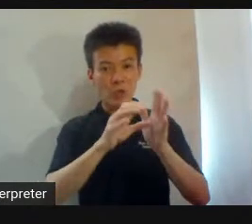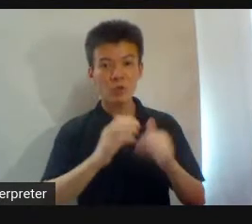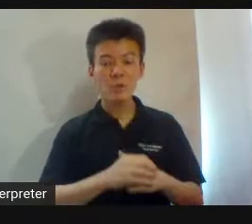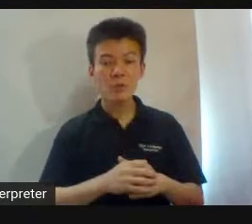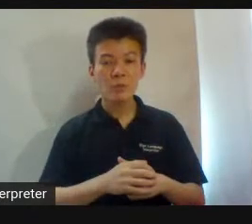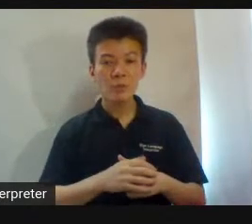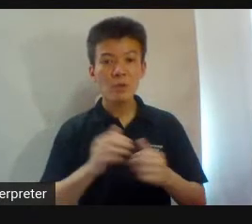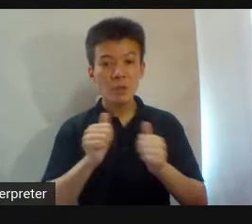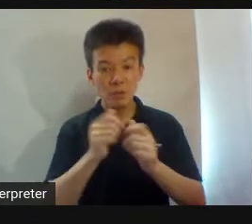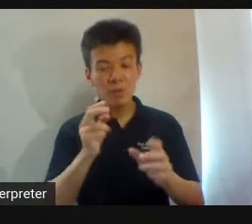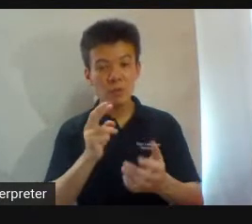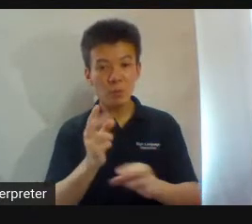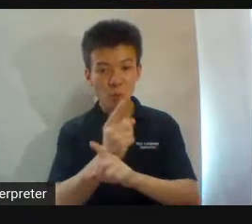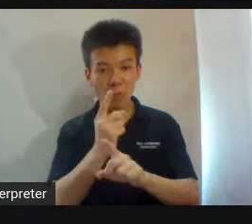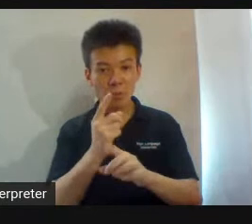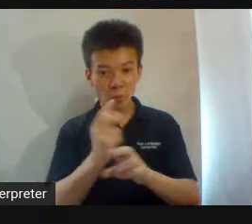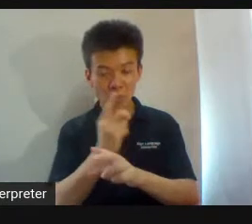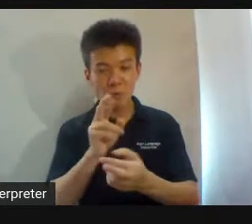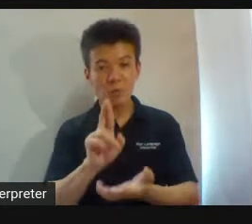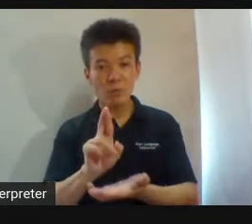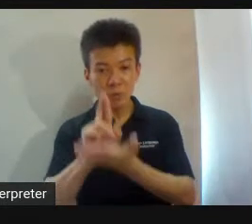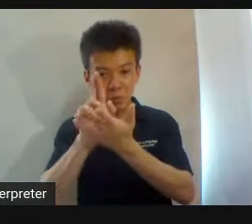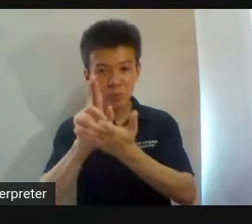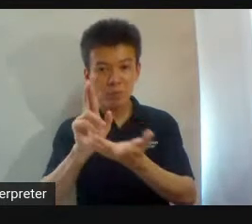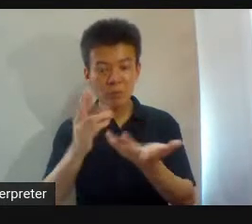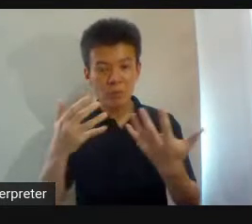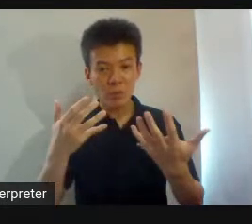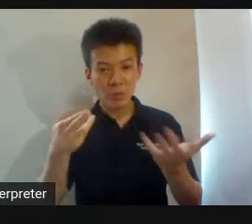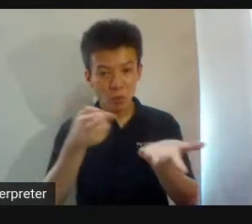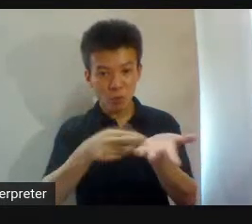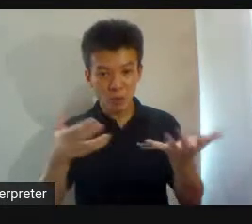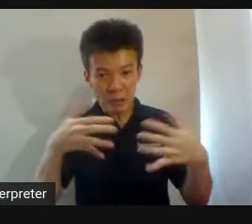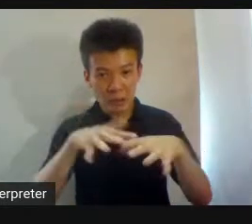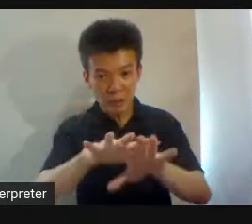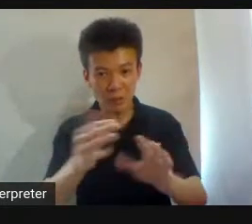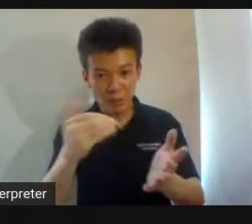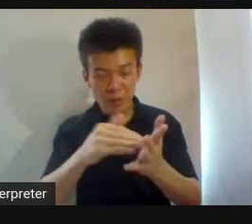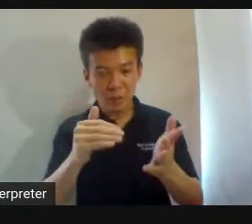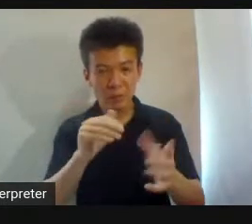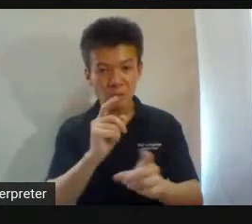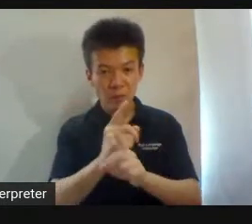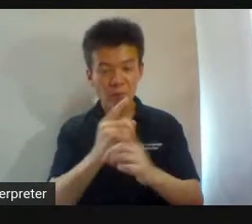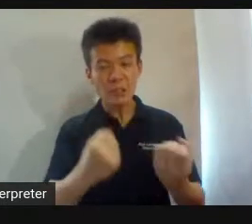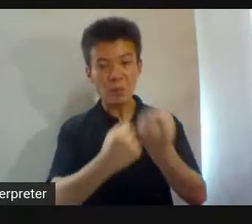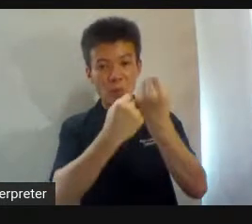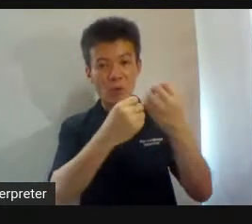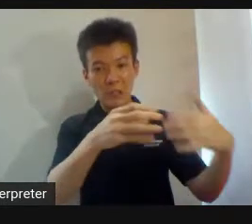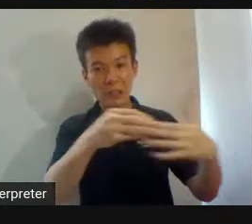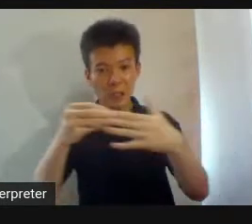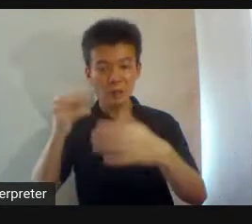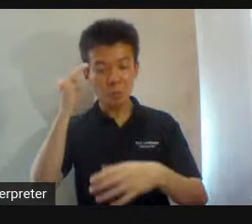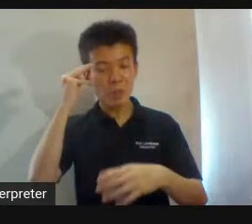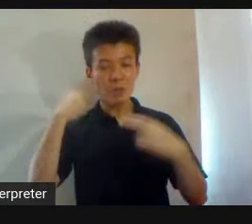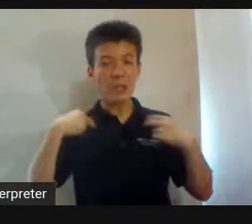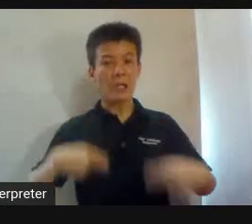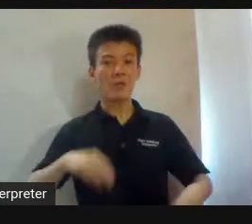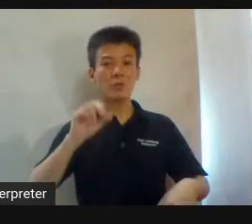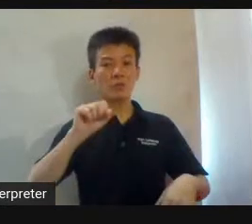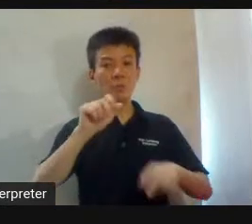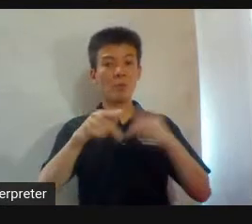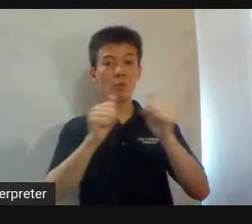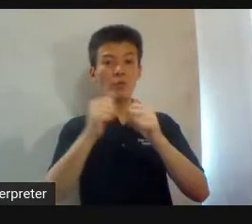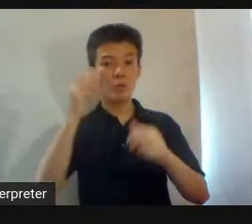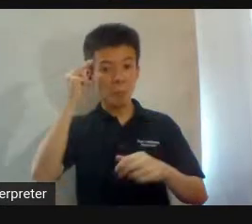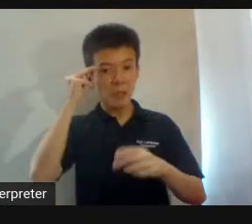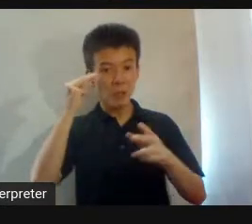with proper rehabilitation, reintegration, and with the right support and guidance, I think mental health can be, people with mental